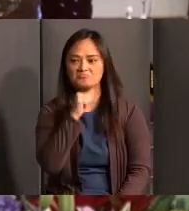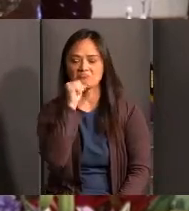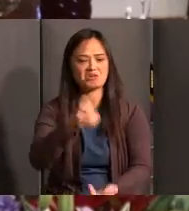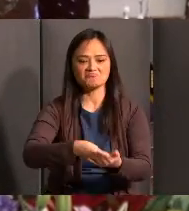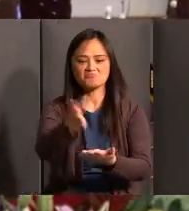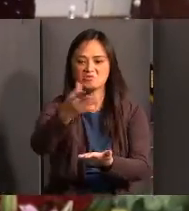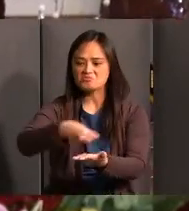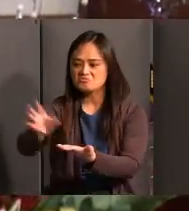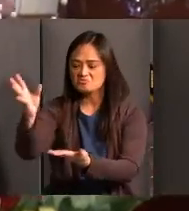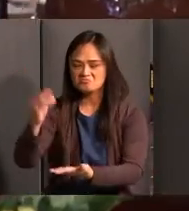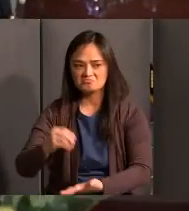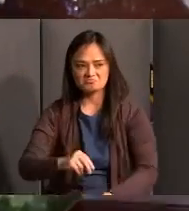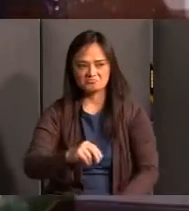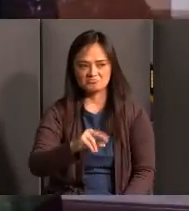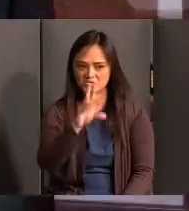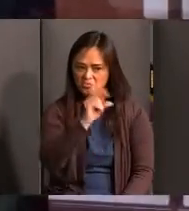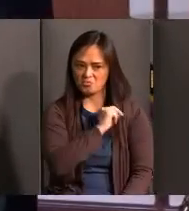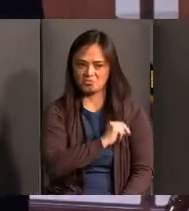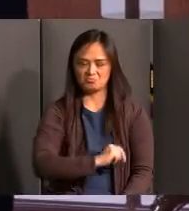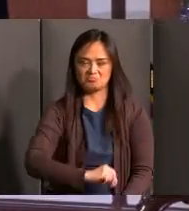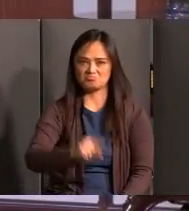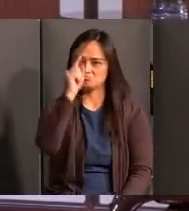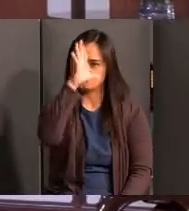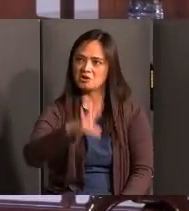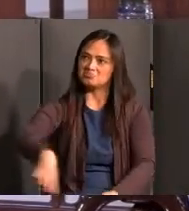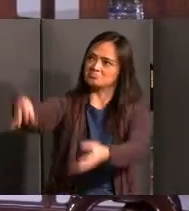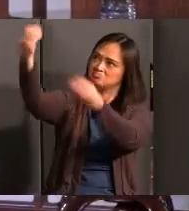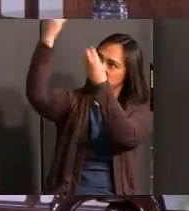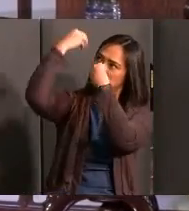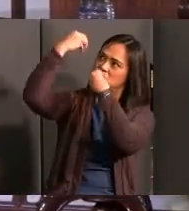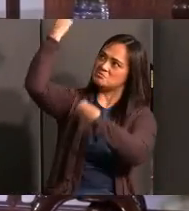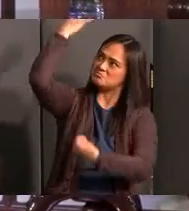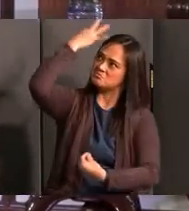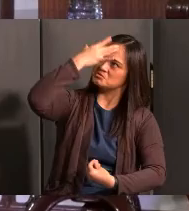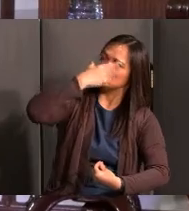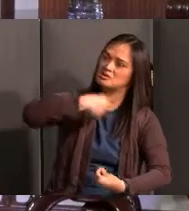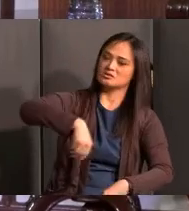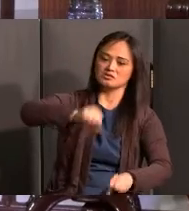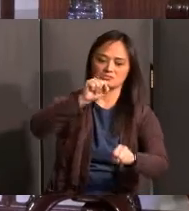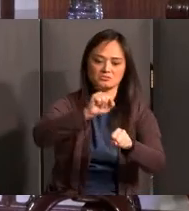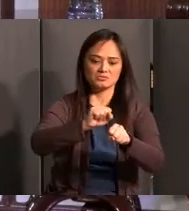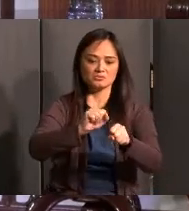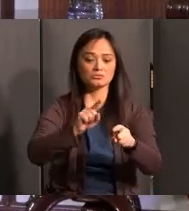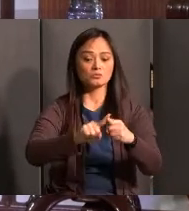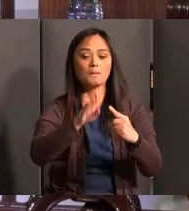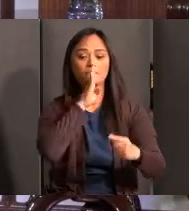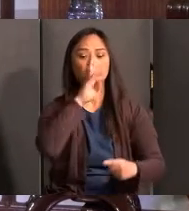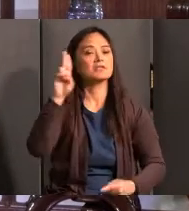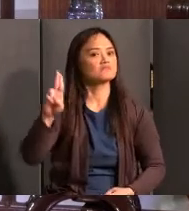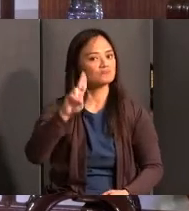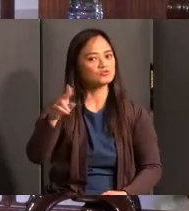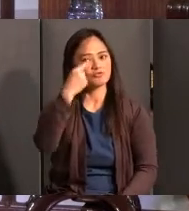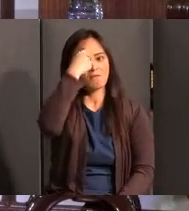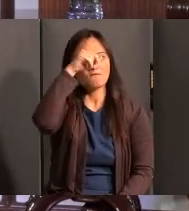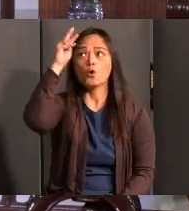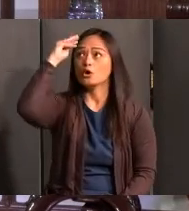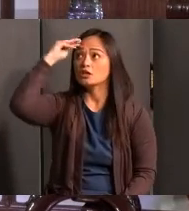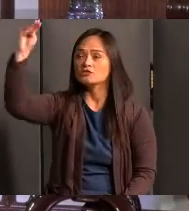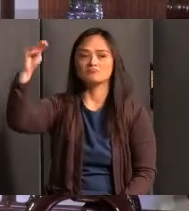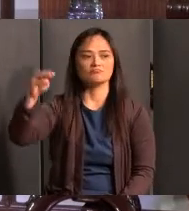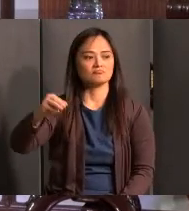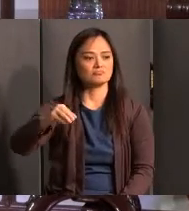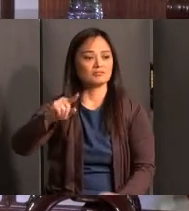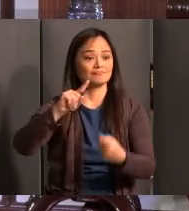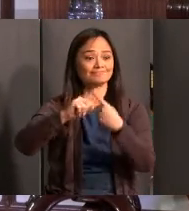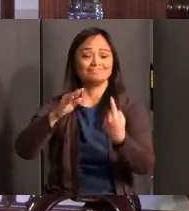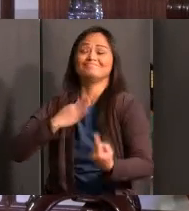No. Binigyan tayo ng biyaya ng Panginoon para tayo ay maging kagamit-gamit sa Kanya. So that we can